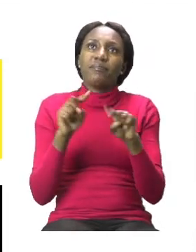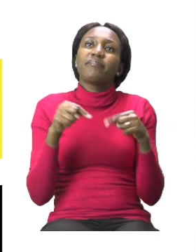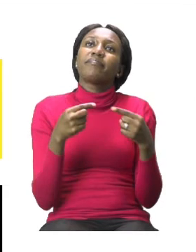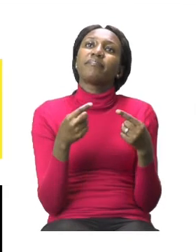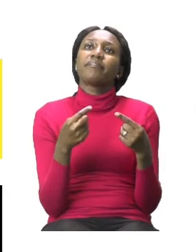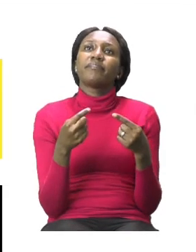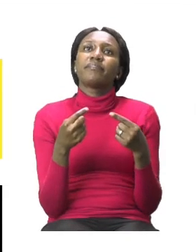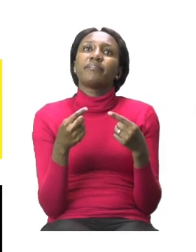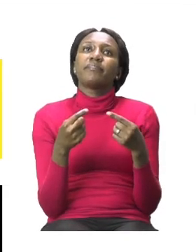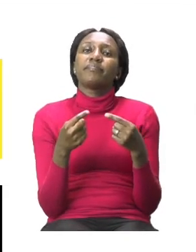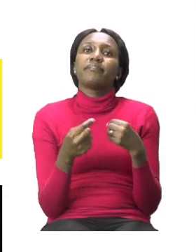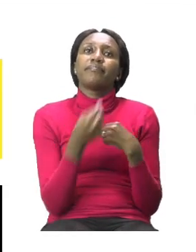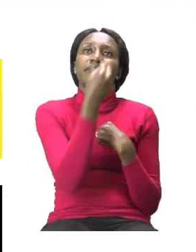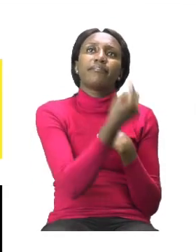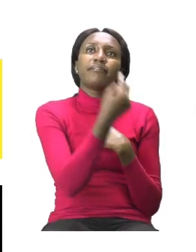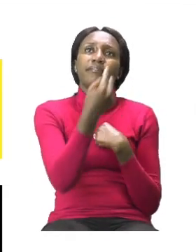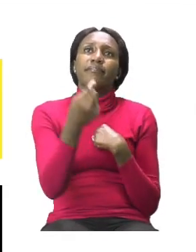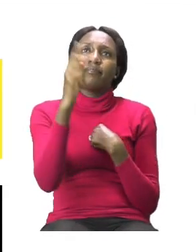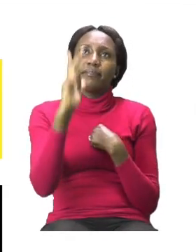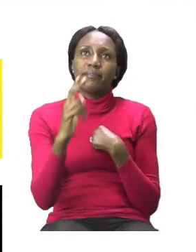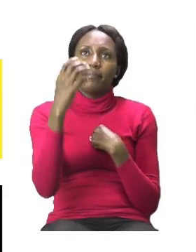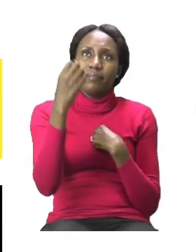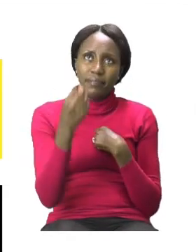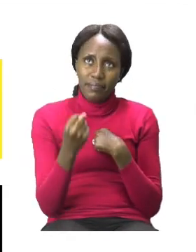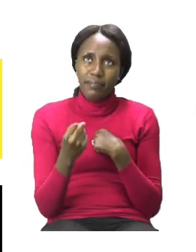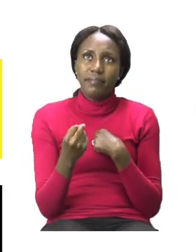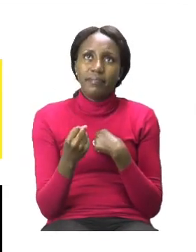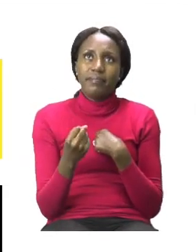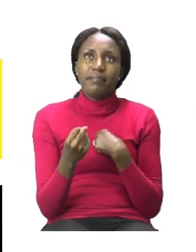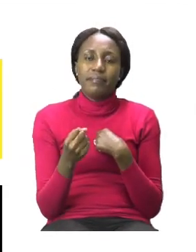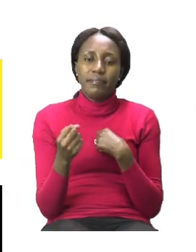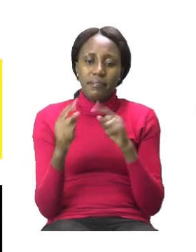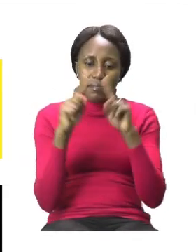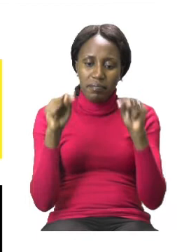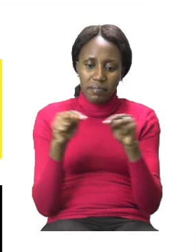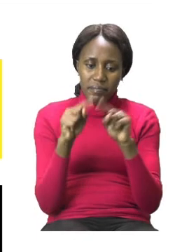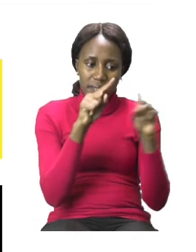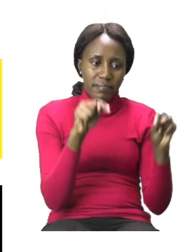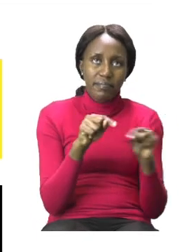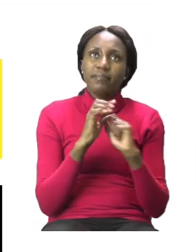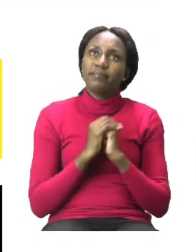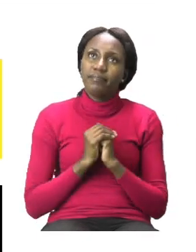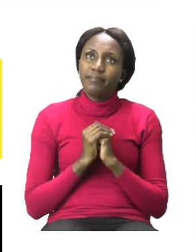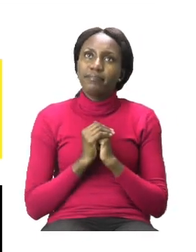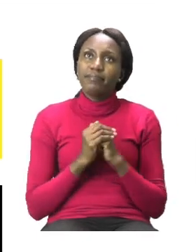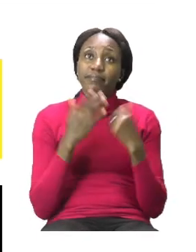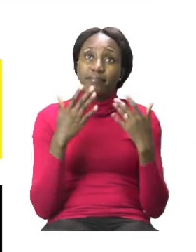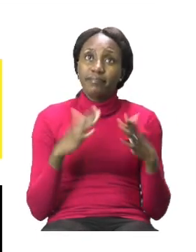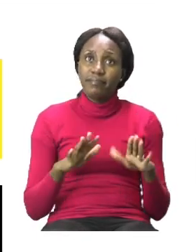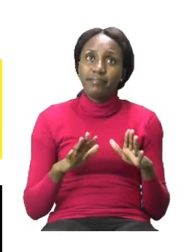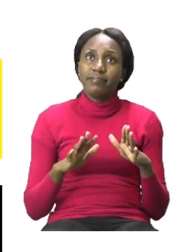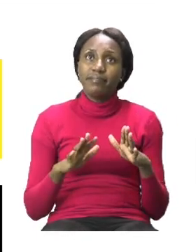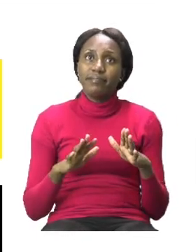So each person needs to have been cut out. Then after that, you're going